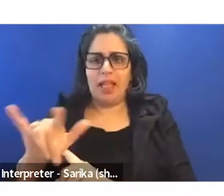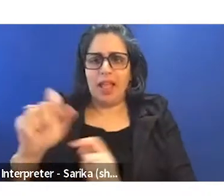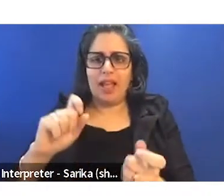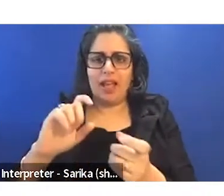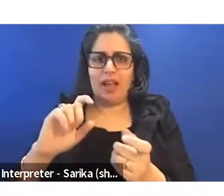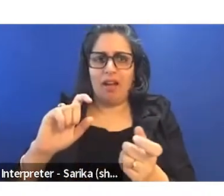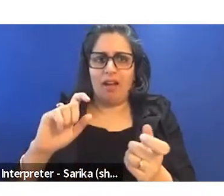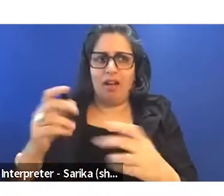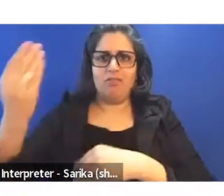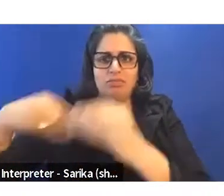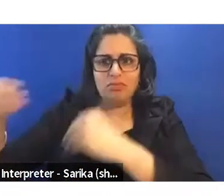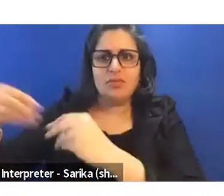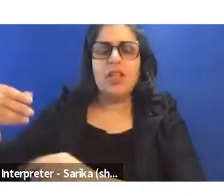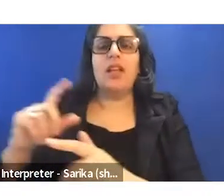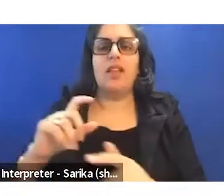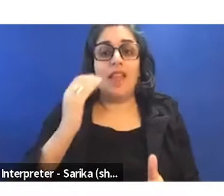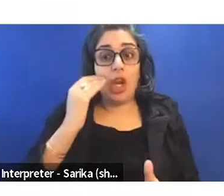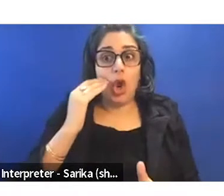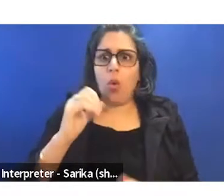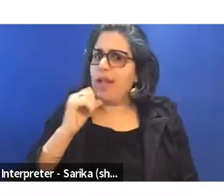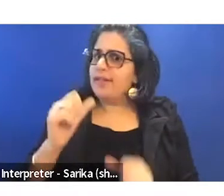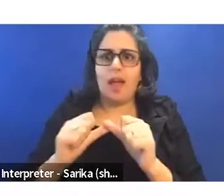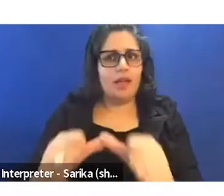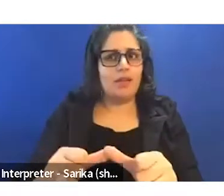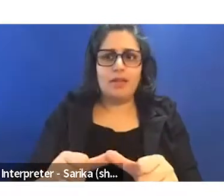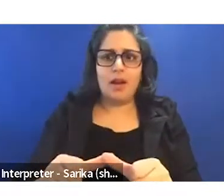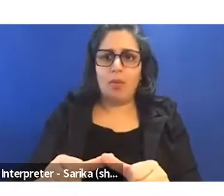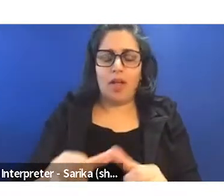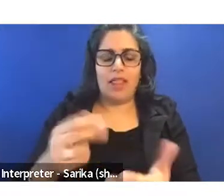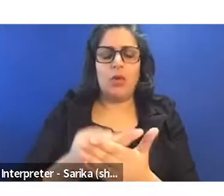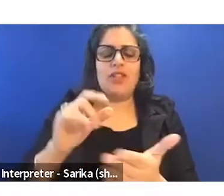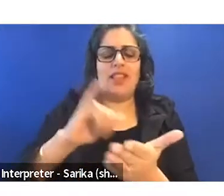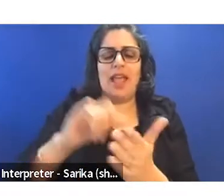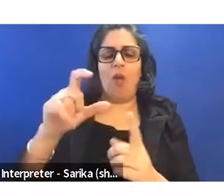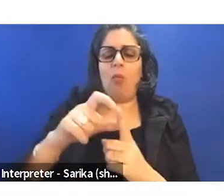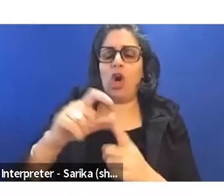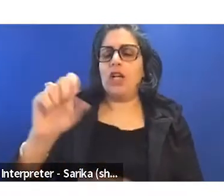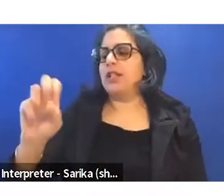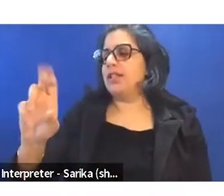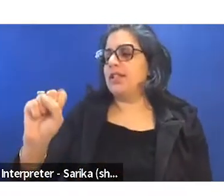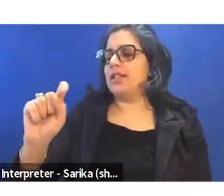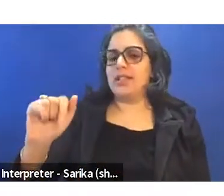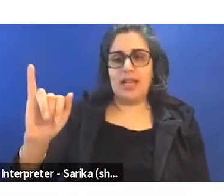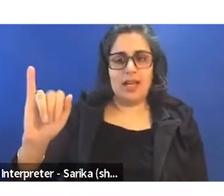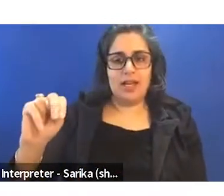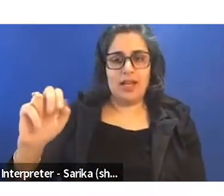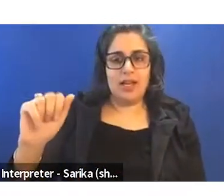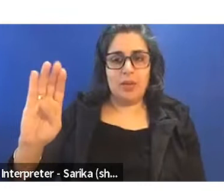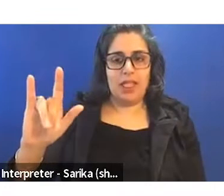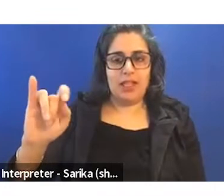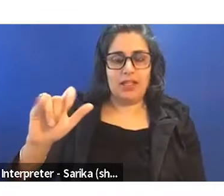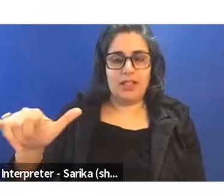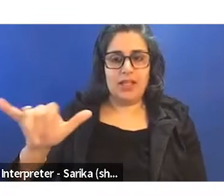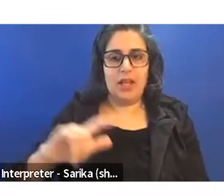lot of companies who are using sustainability as a word to describe the types of materials that they're using, but not looking deeply